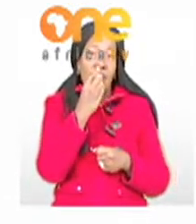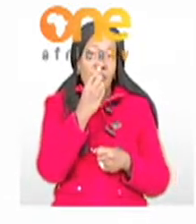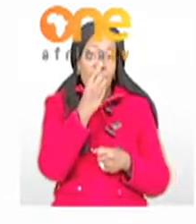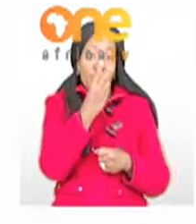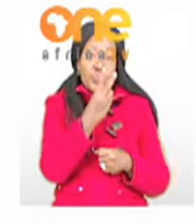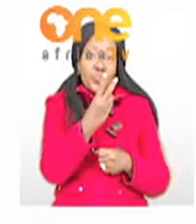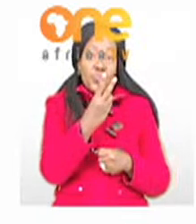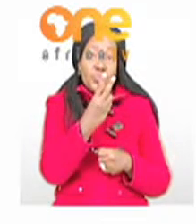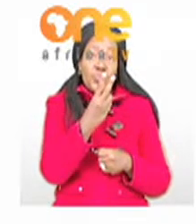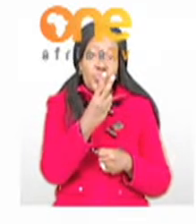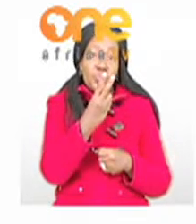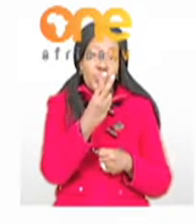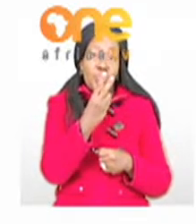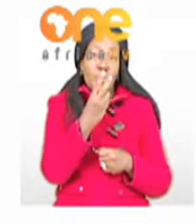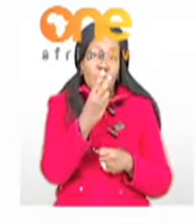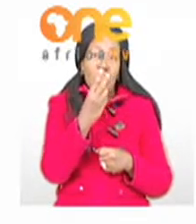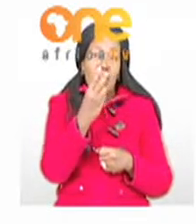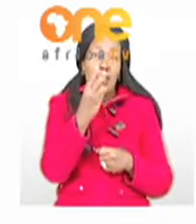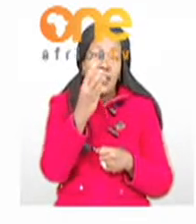2,